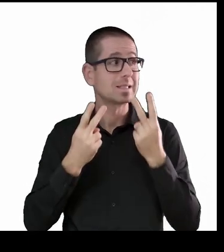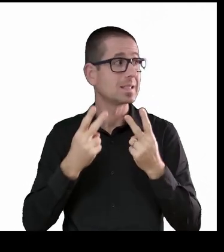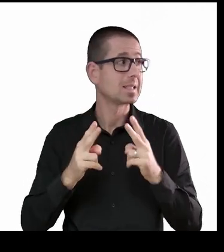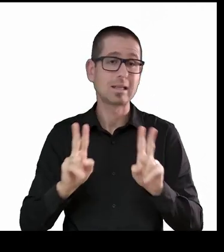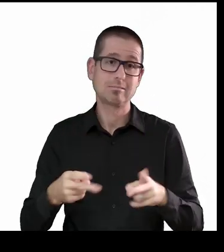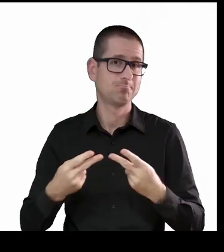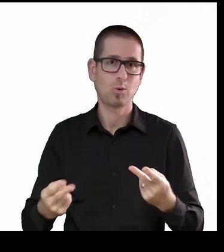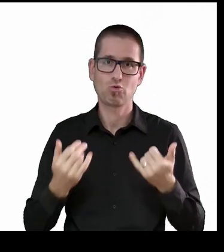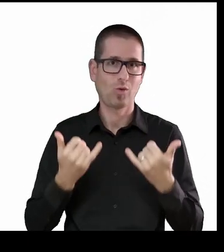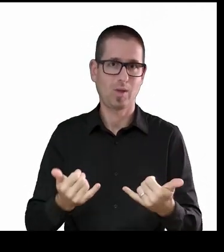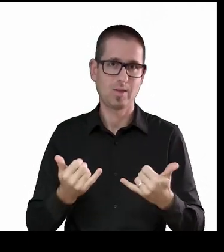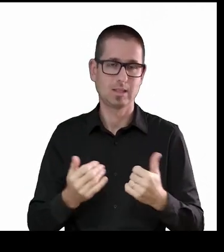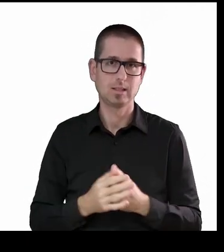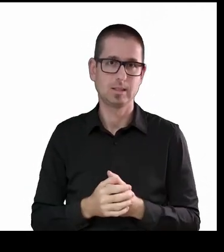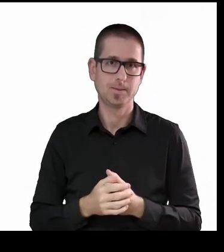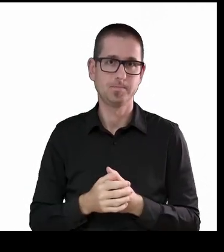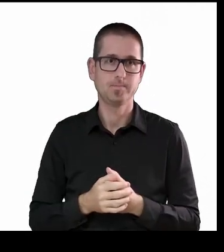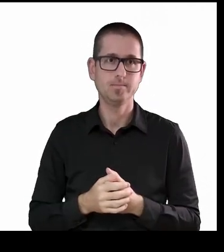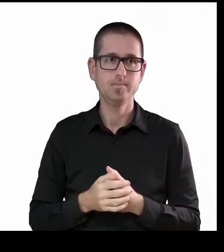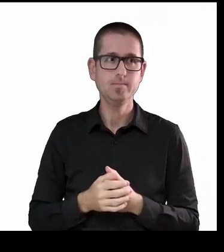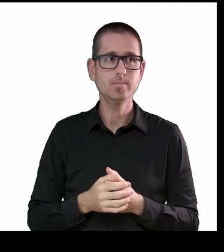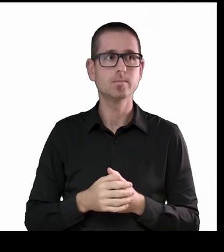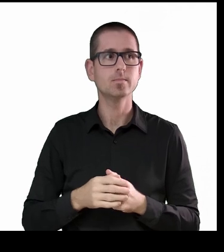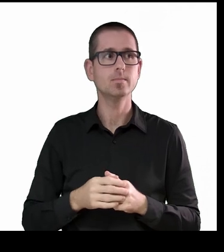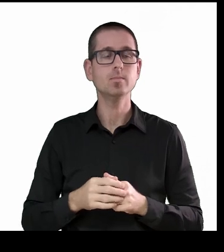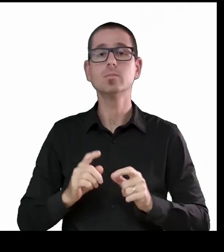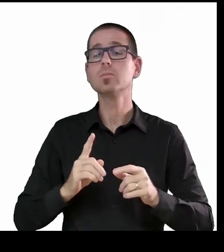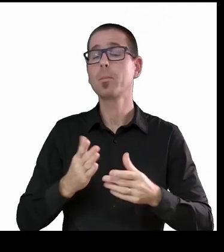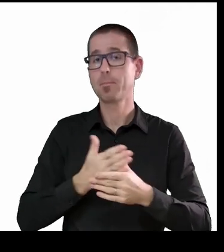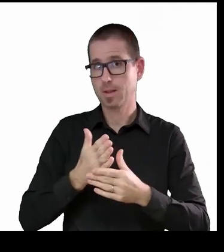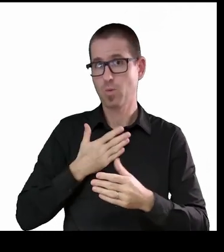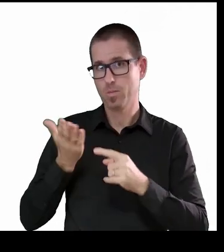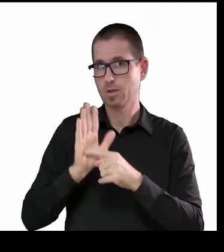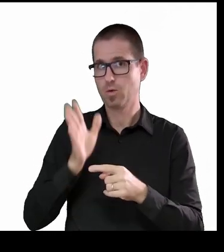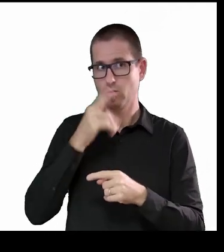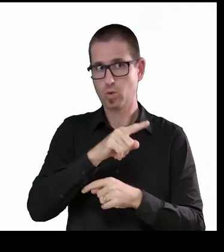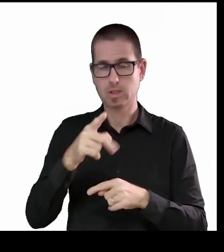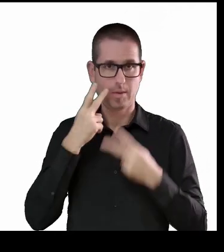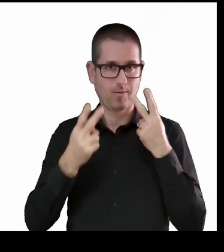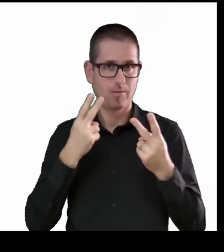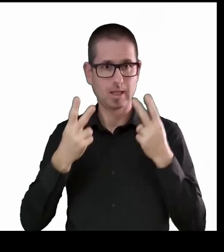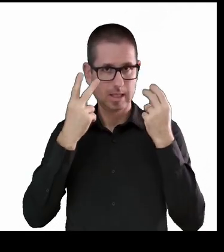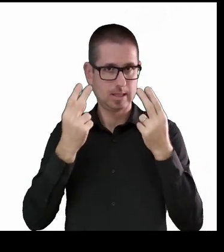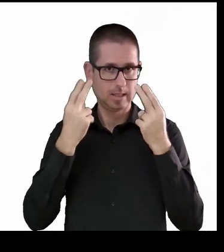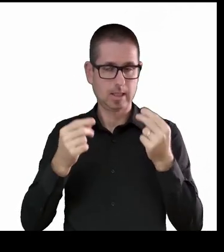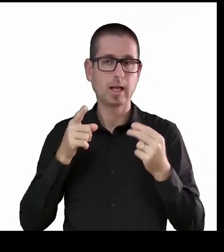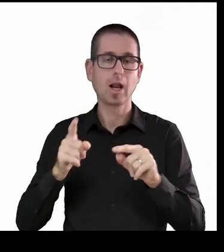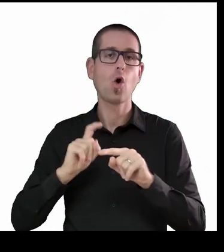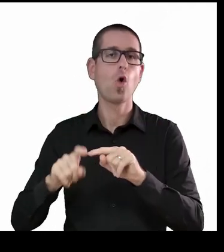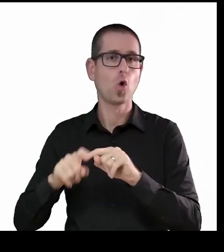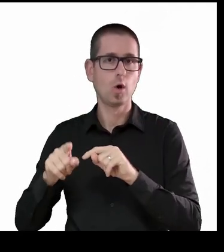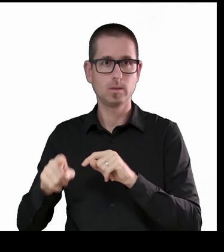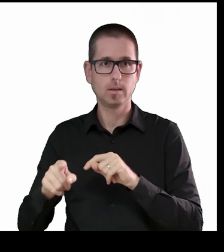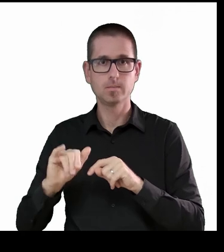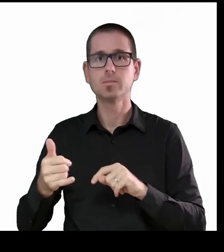possible today. So during my presentation, you will see pictures of the actual tool, which is